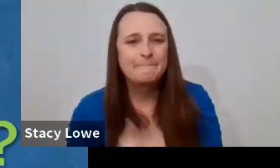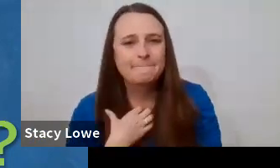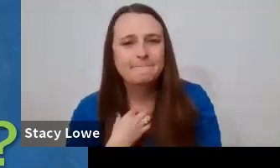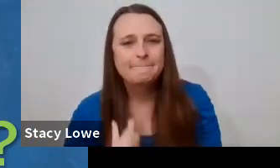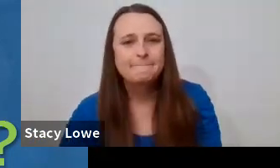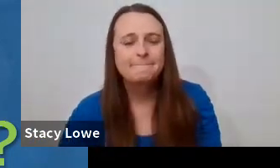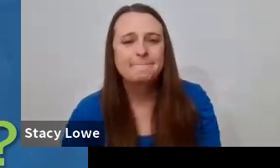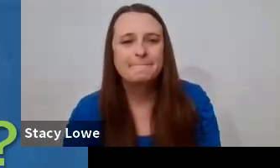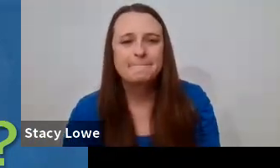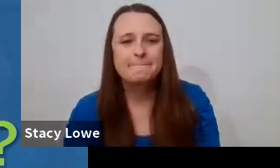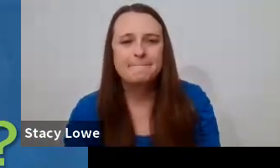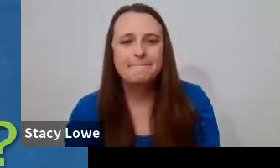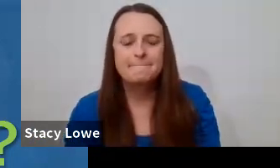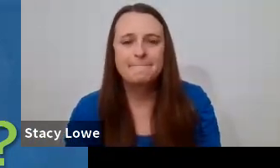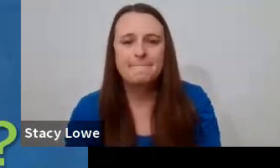Let me see.